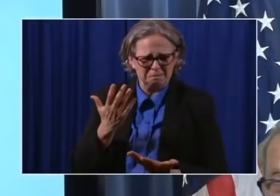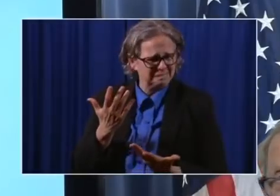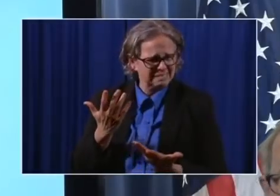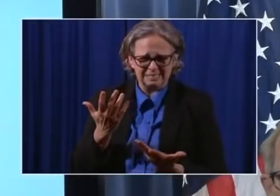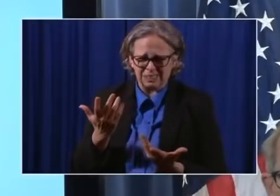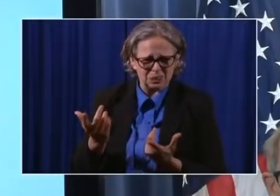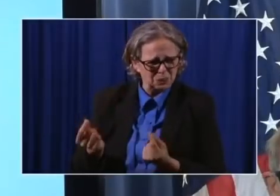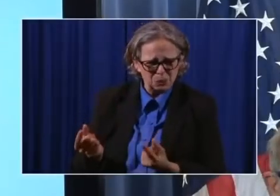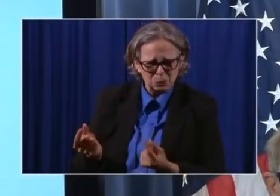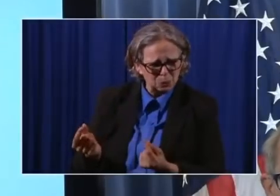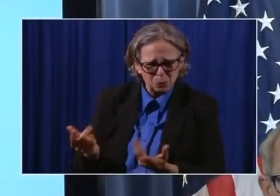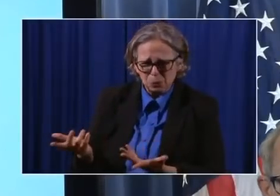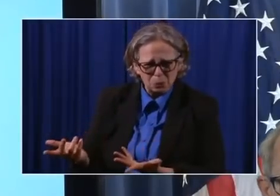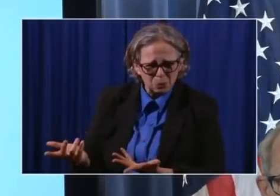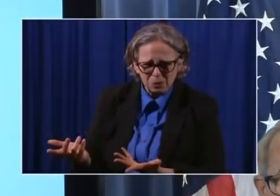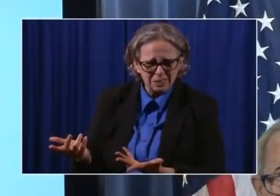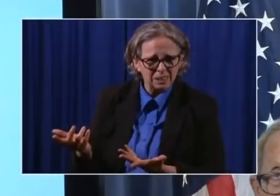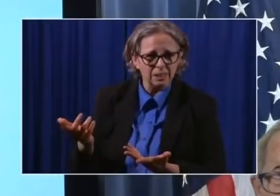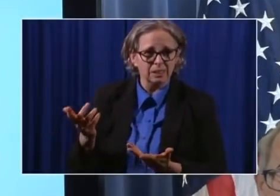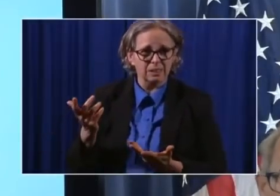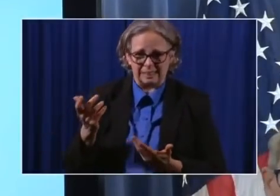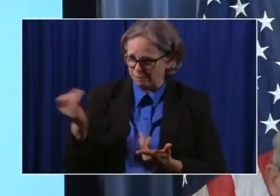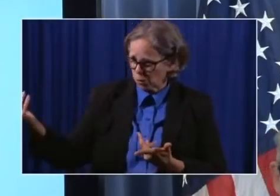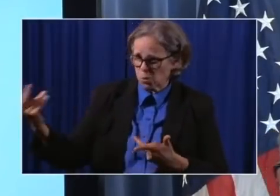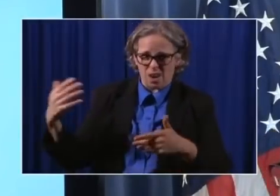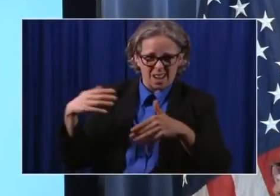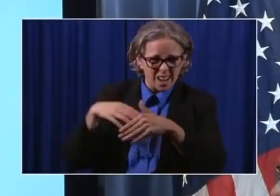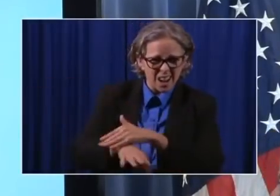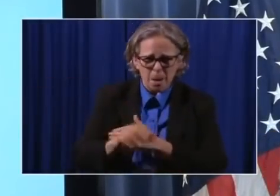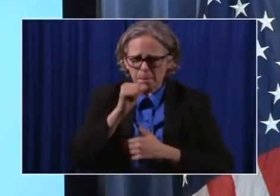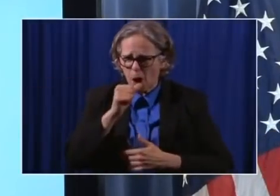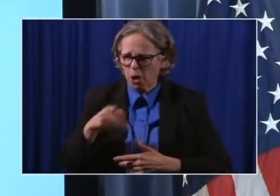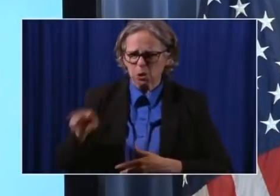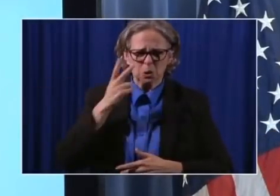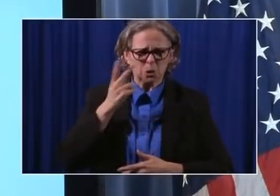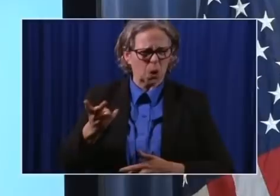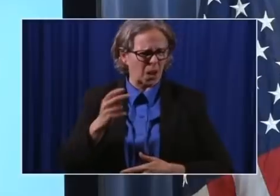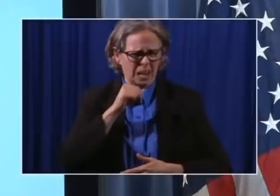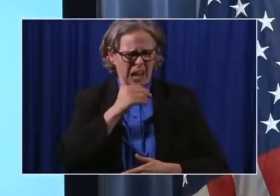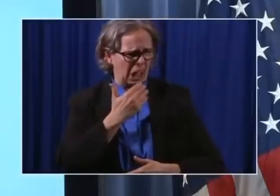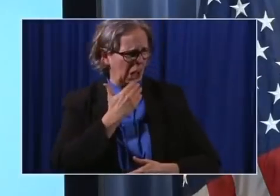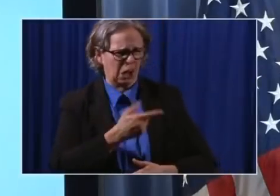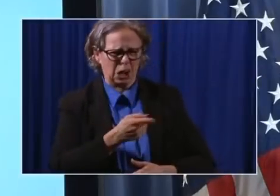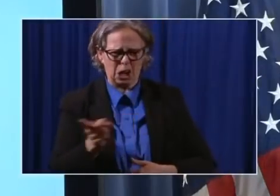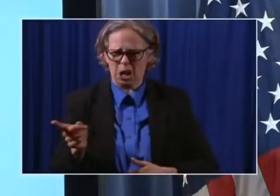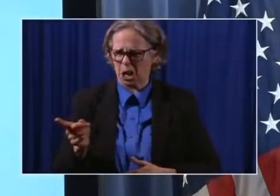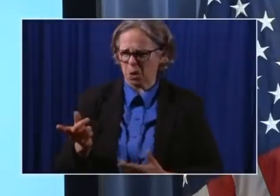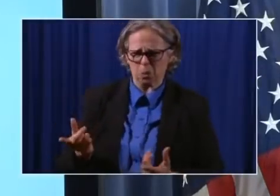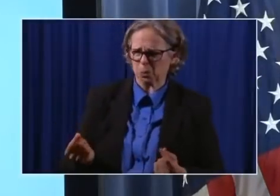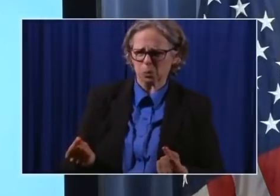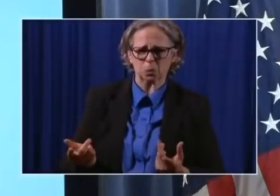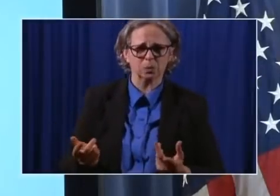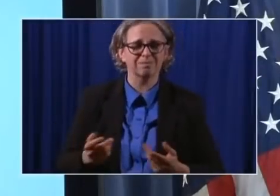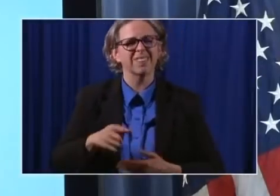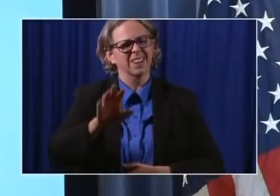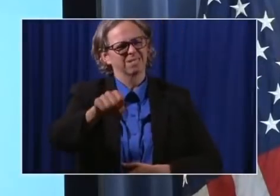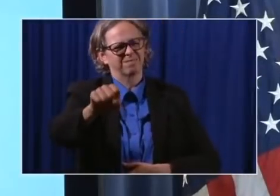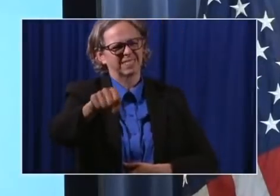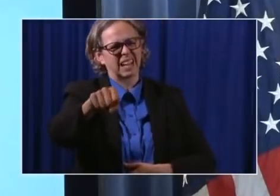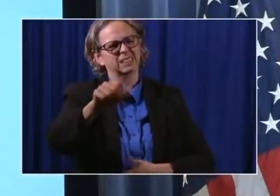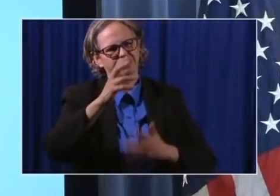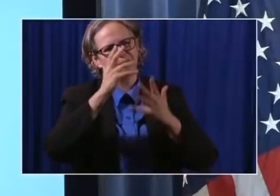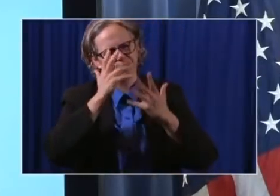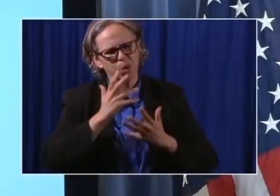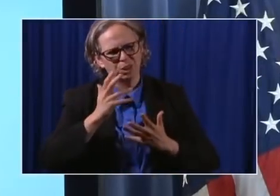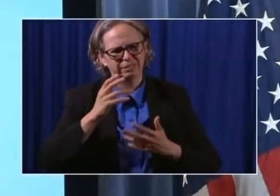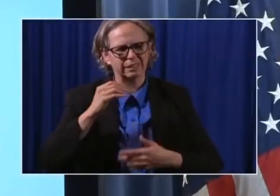you see when you walk into a bar that's not doing a good job. Yes, sir. Unfortunately, we have seen that.